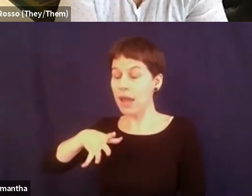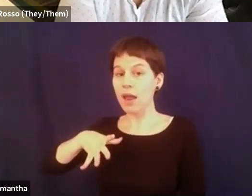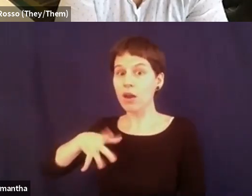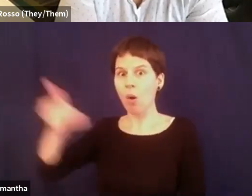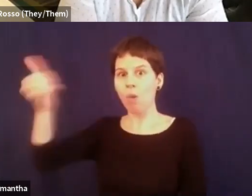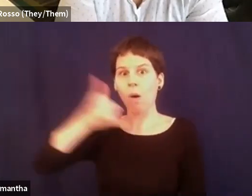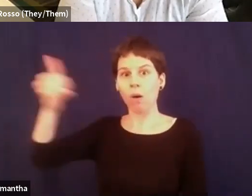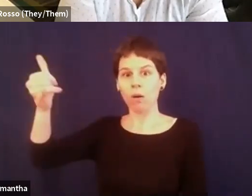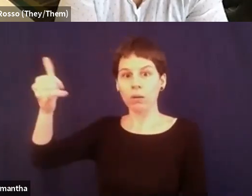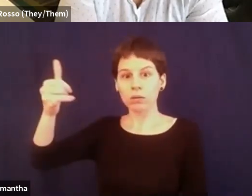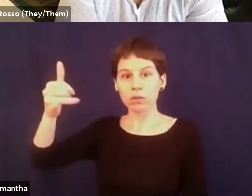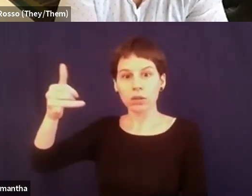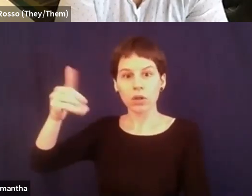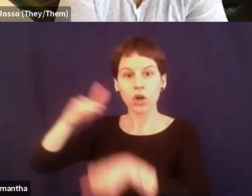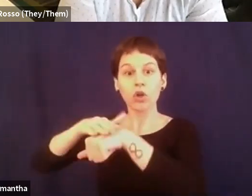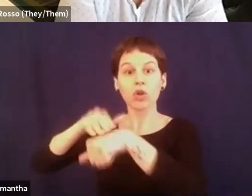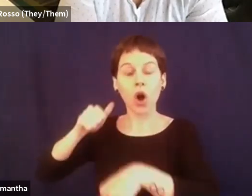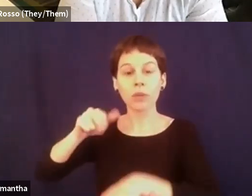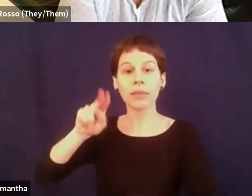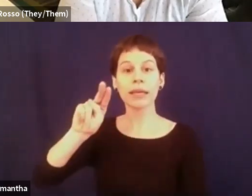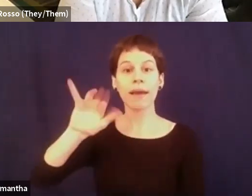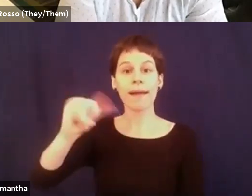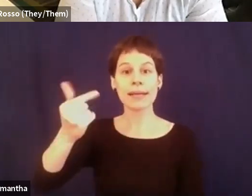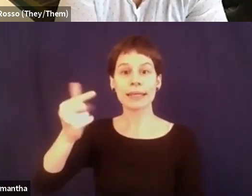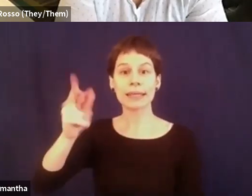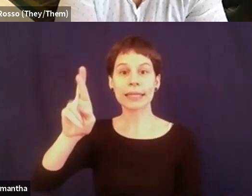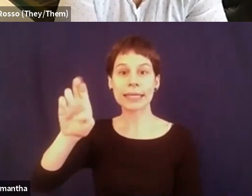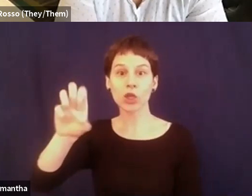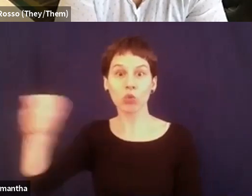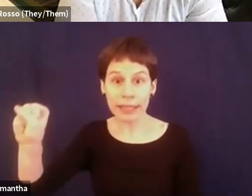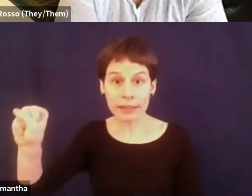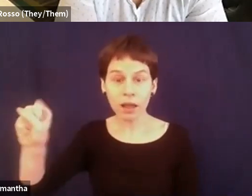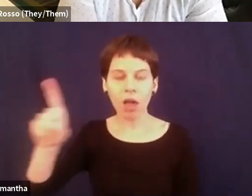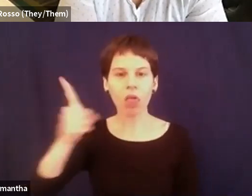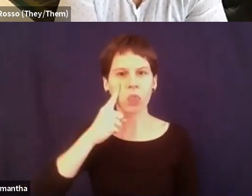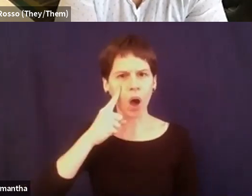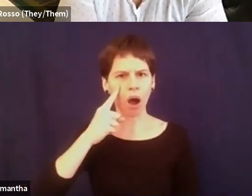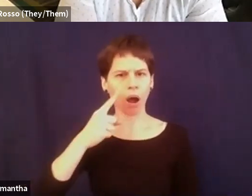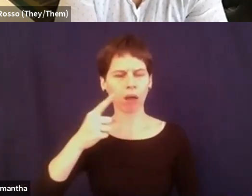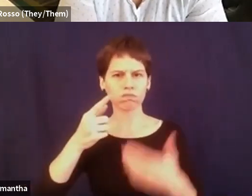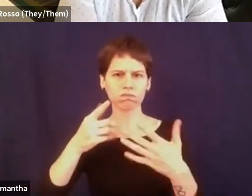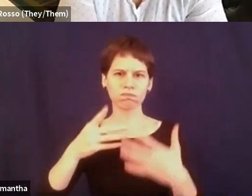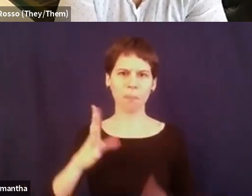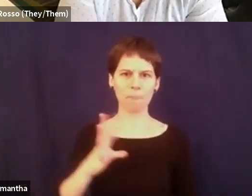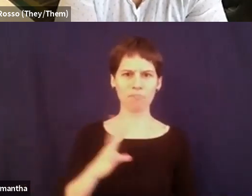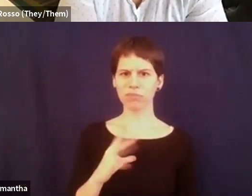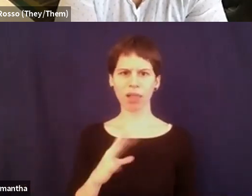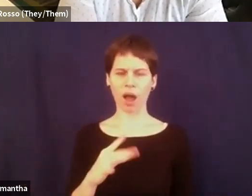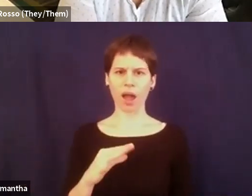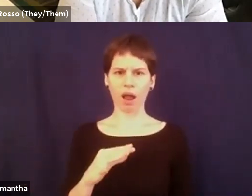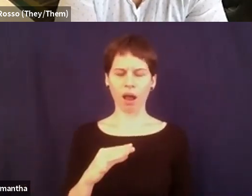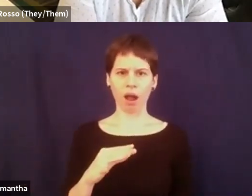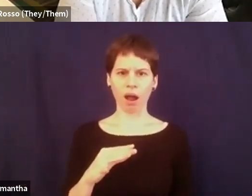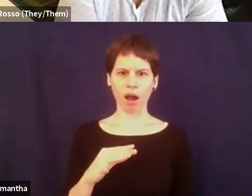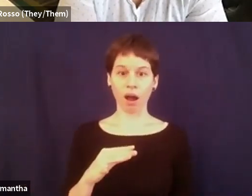me a negress. She thought it was polite. She said she didn't mean anything to it, but she called me and referred to me as a negress. I mean, she